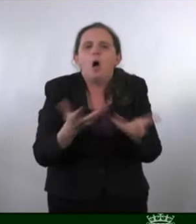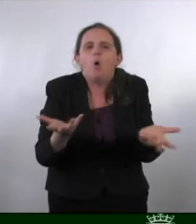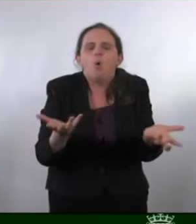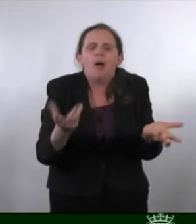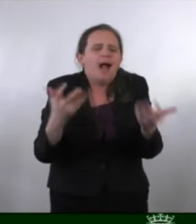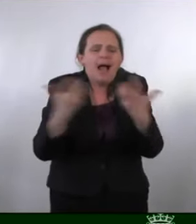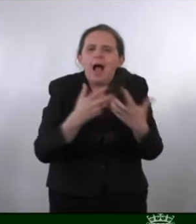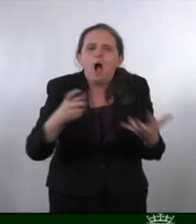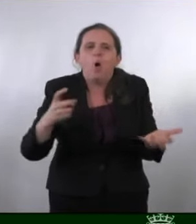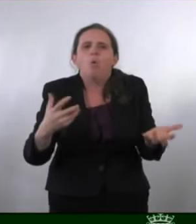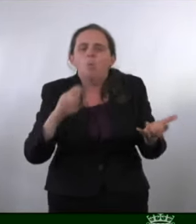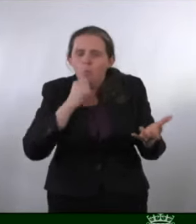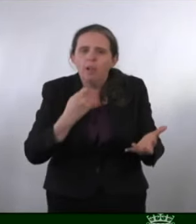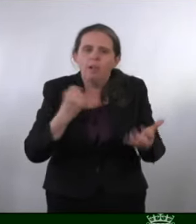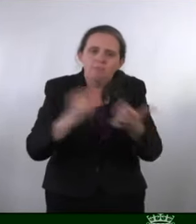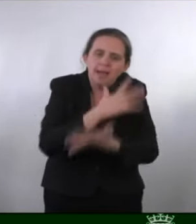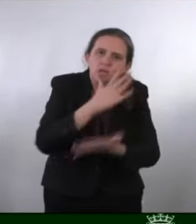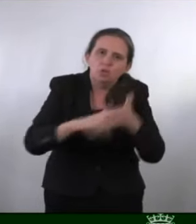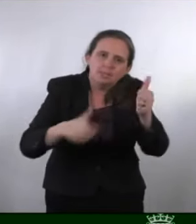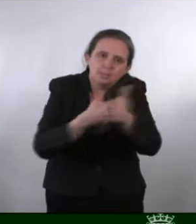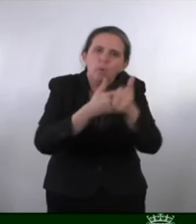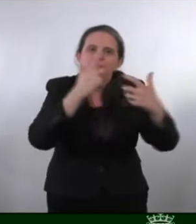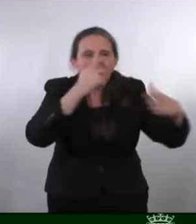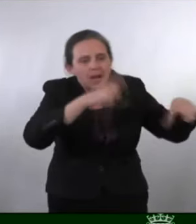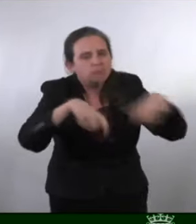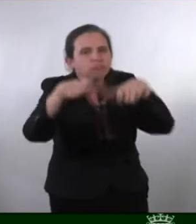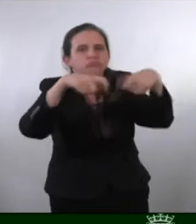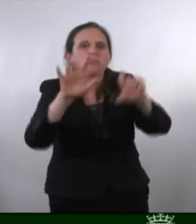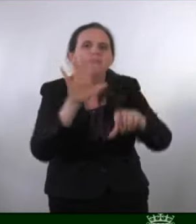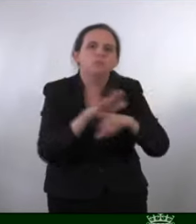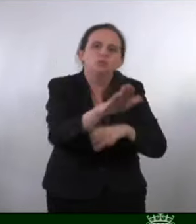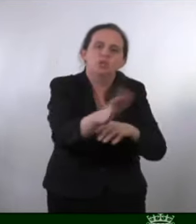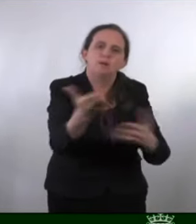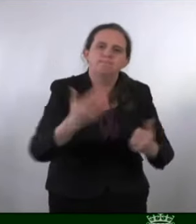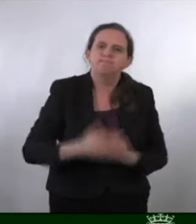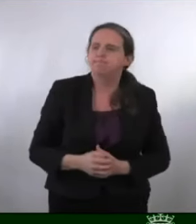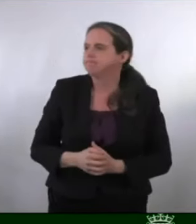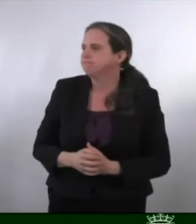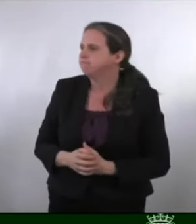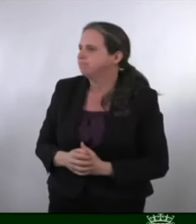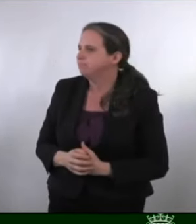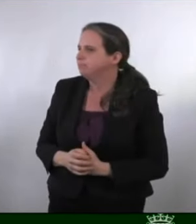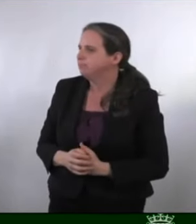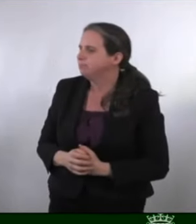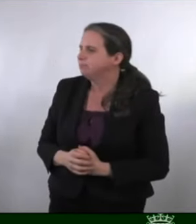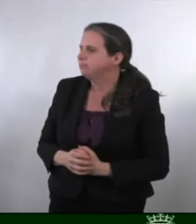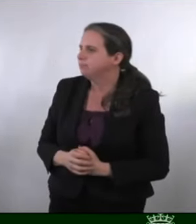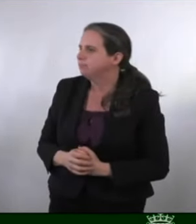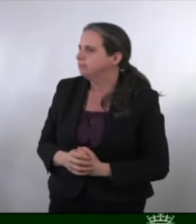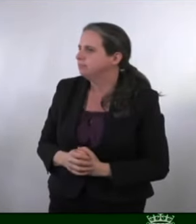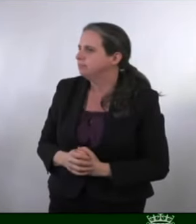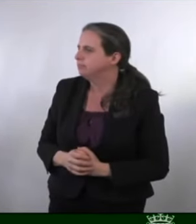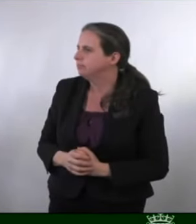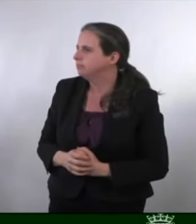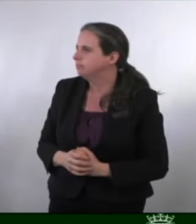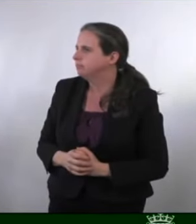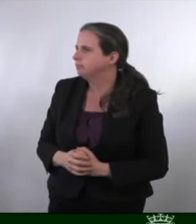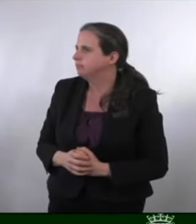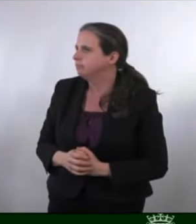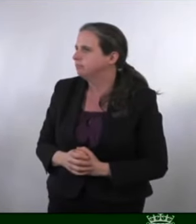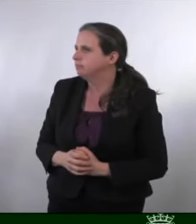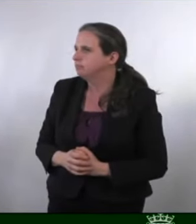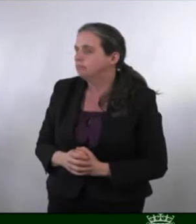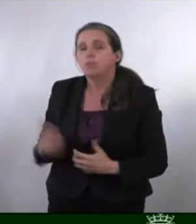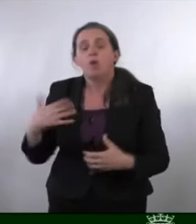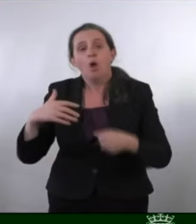COVID-free vaccines? Prime Minister. Well, the local authorities have, I think, been given about